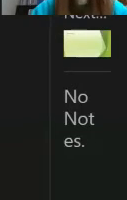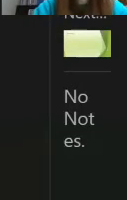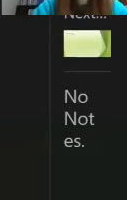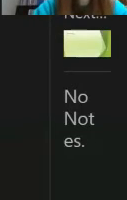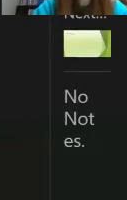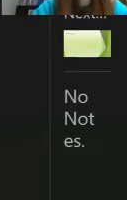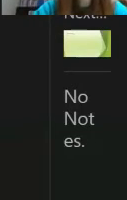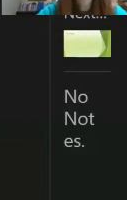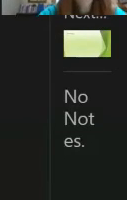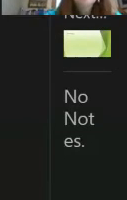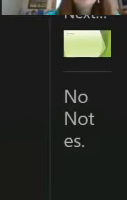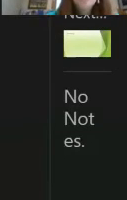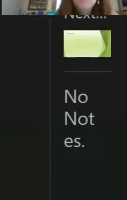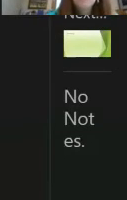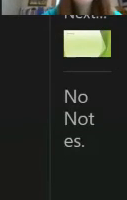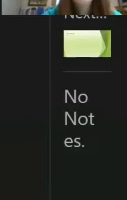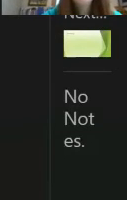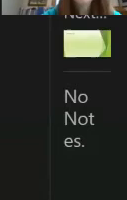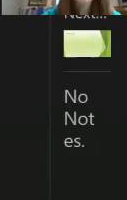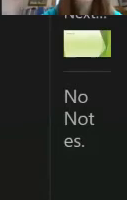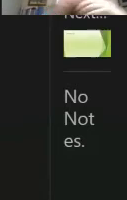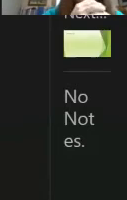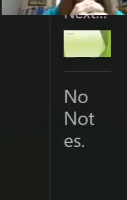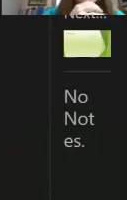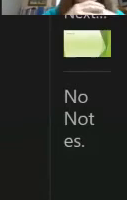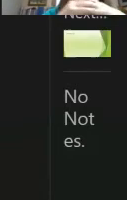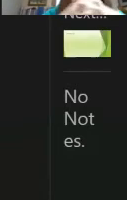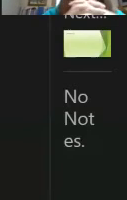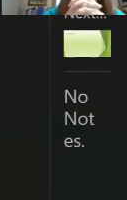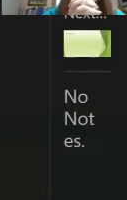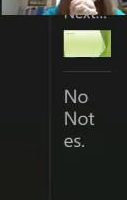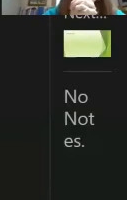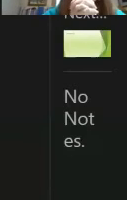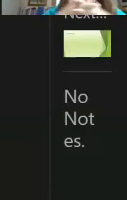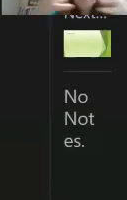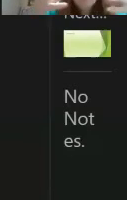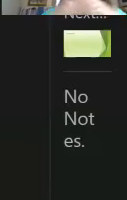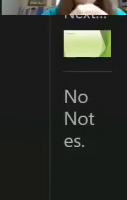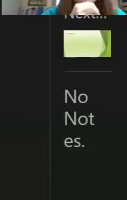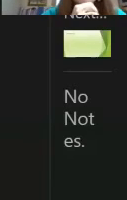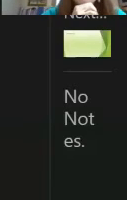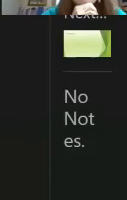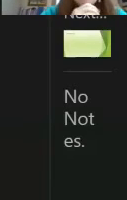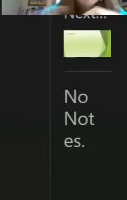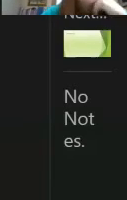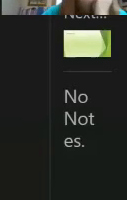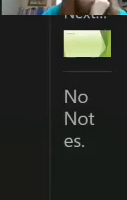services and being good land stewards, which I know is your focus in working with SWCD